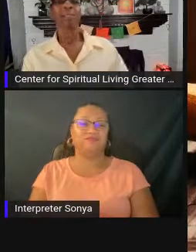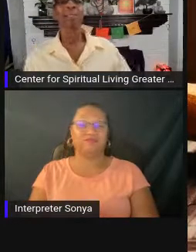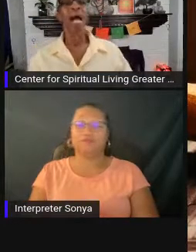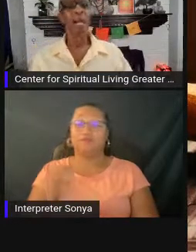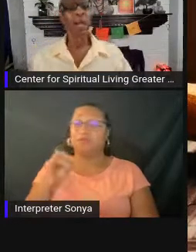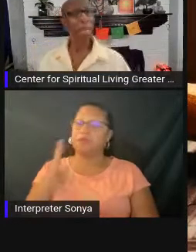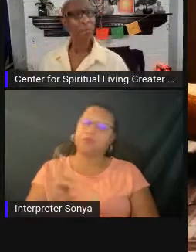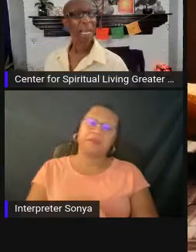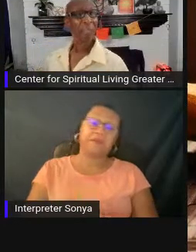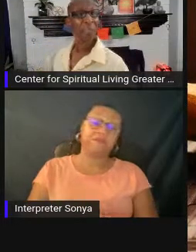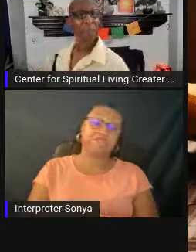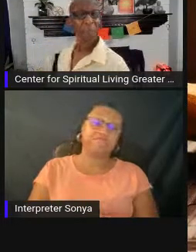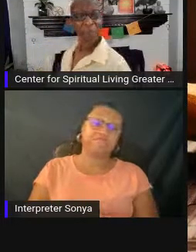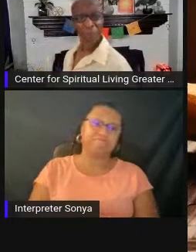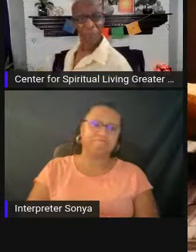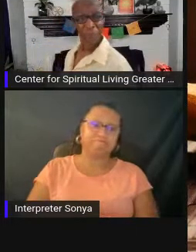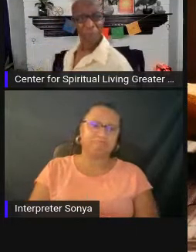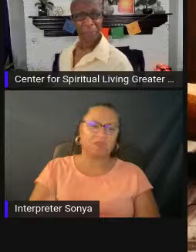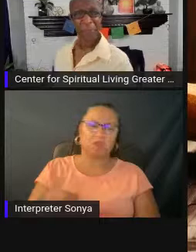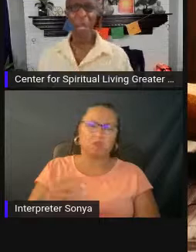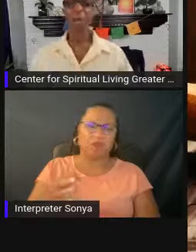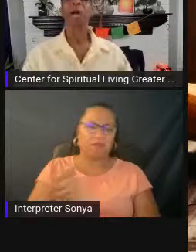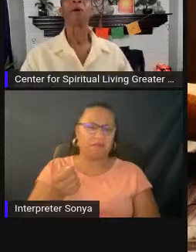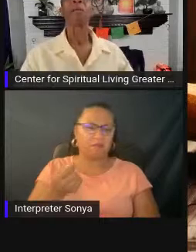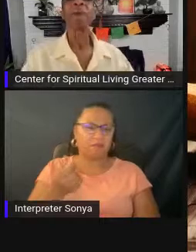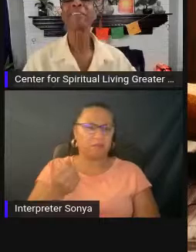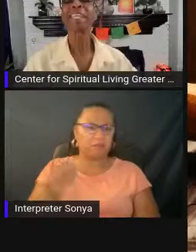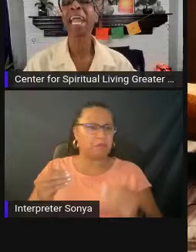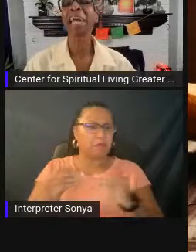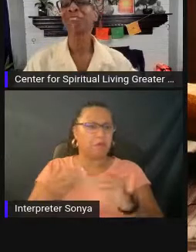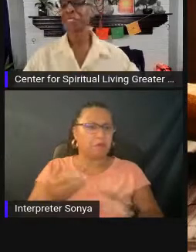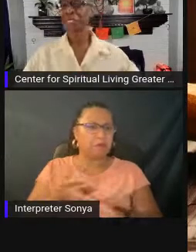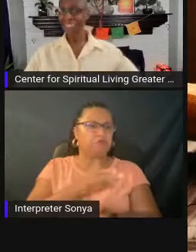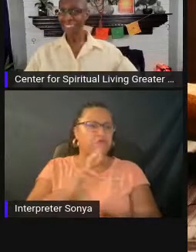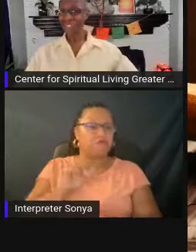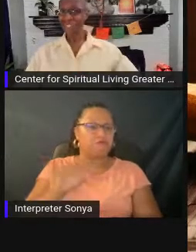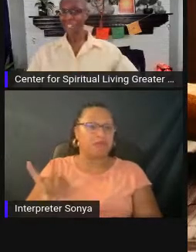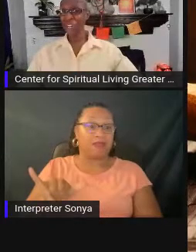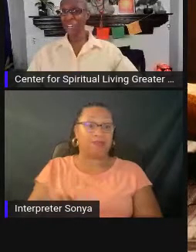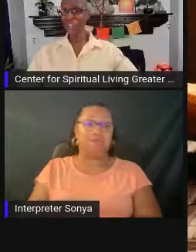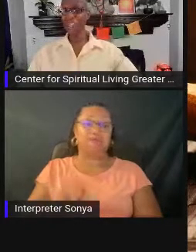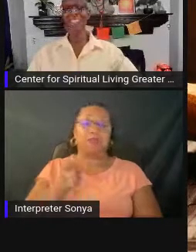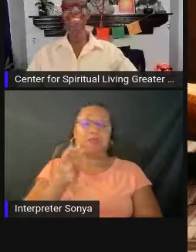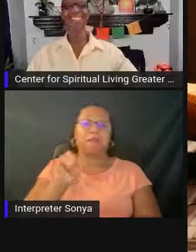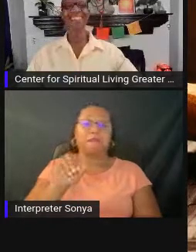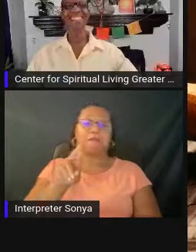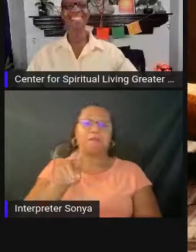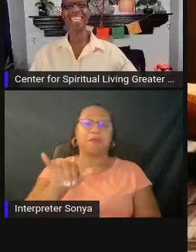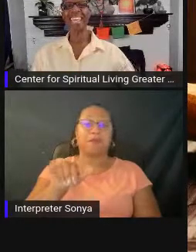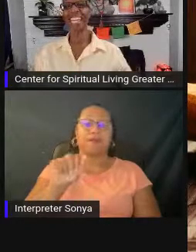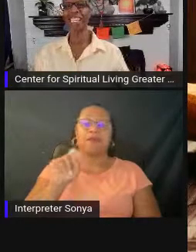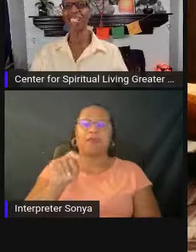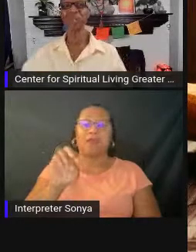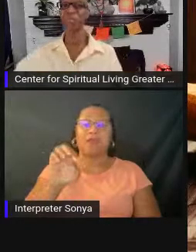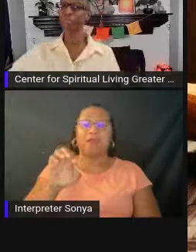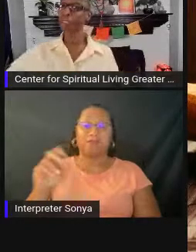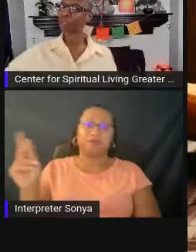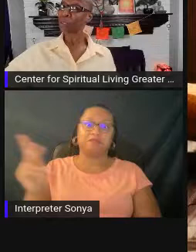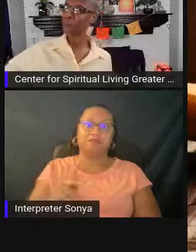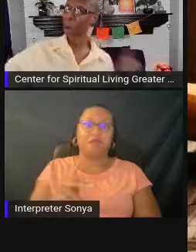Okay. Not quite. We got a little bit right before him. Marianne returns to lead us in